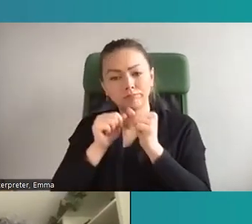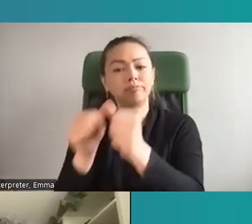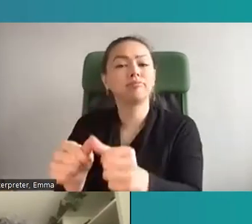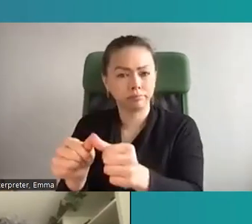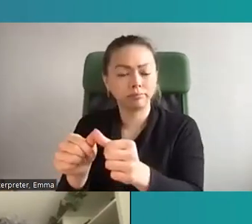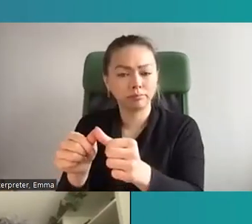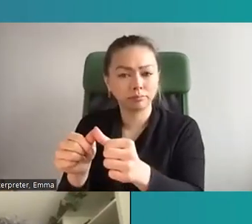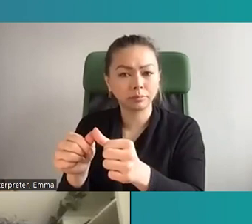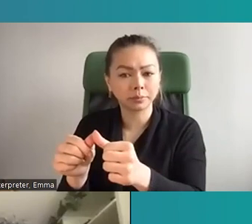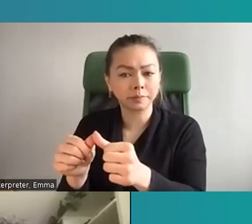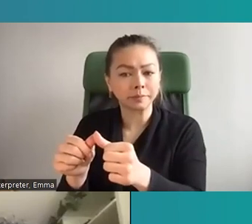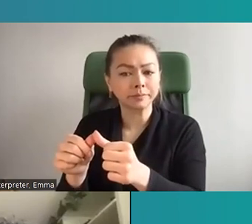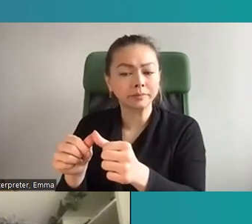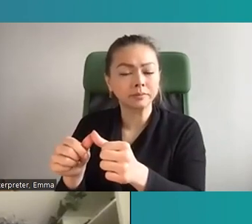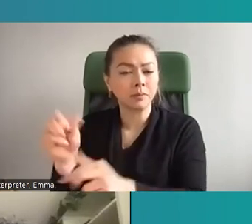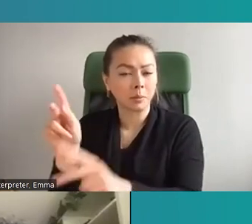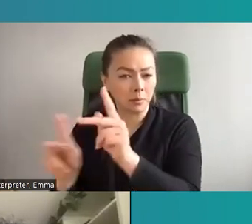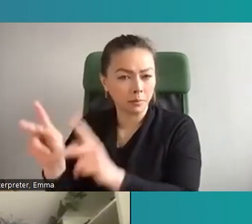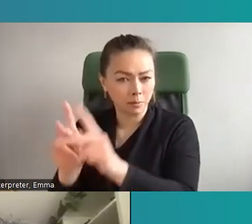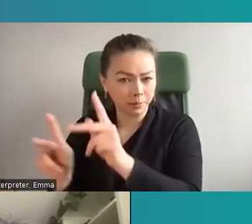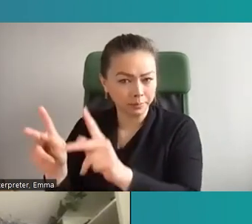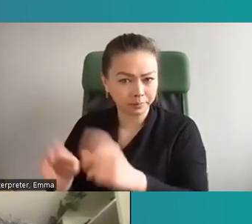Next, we move our minds to